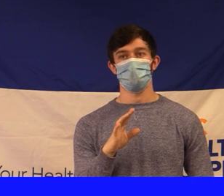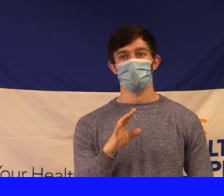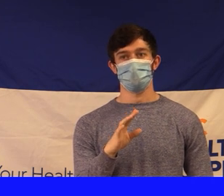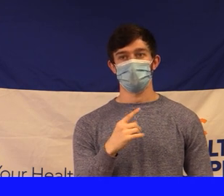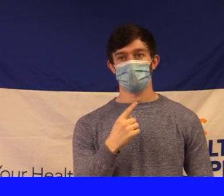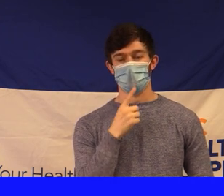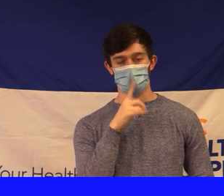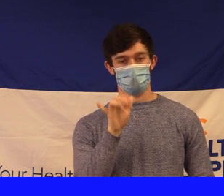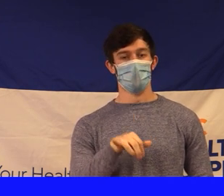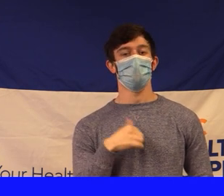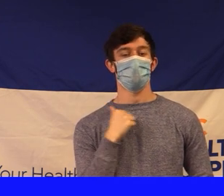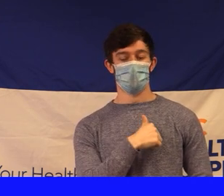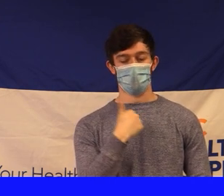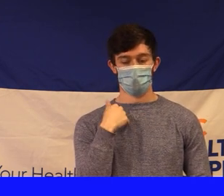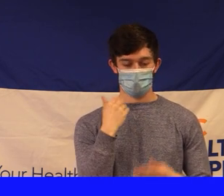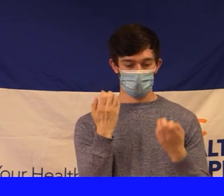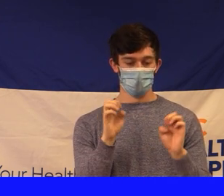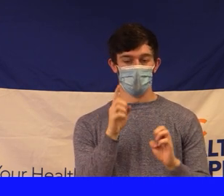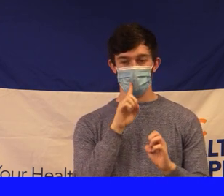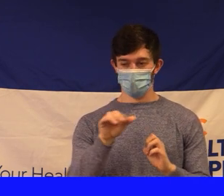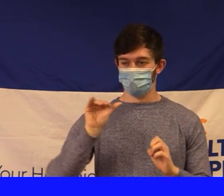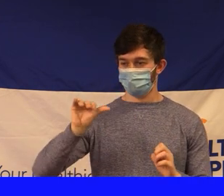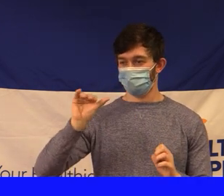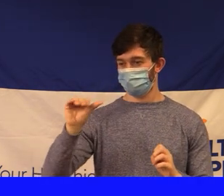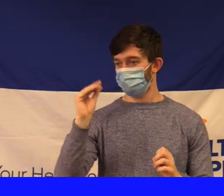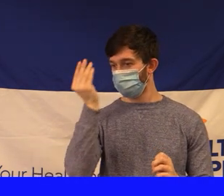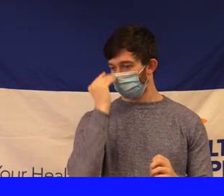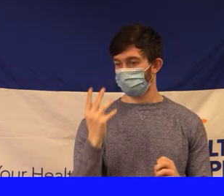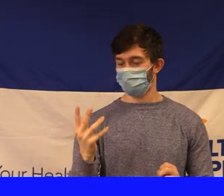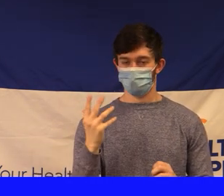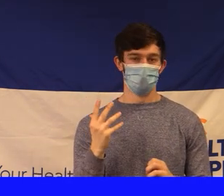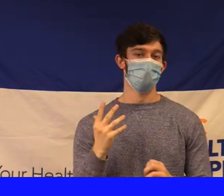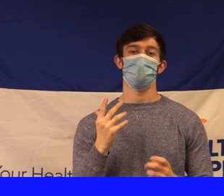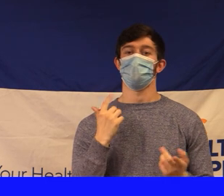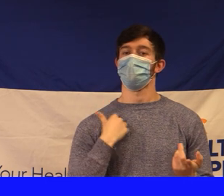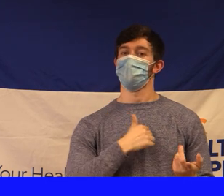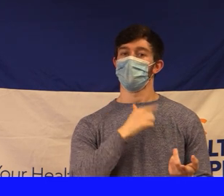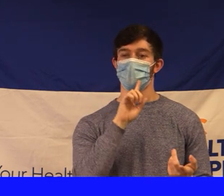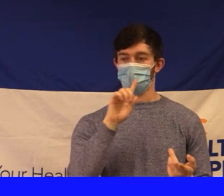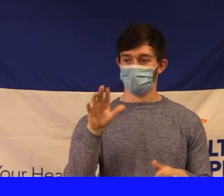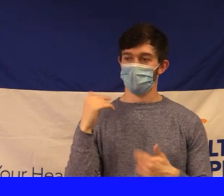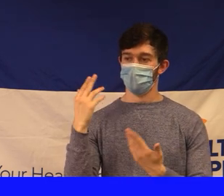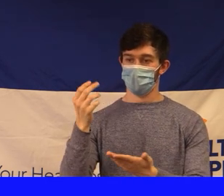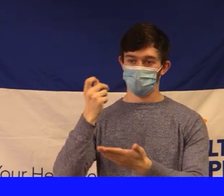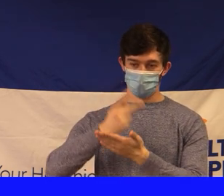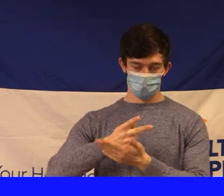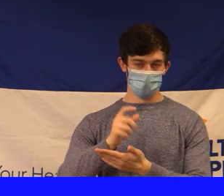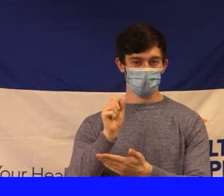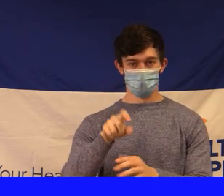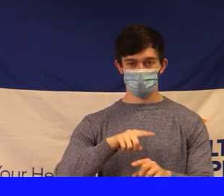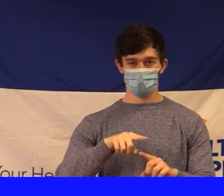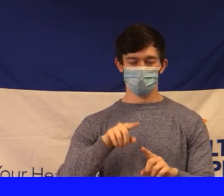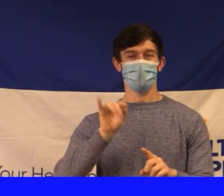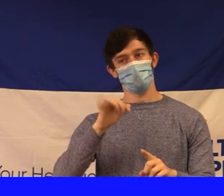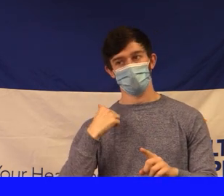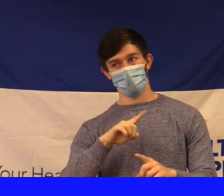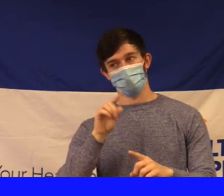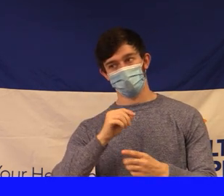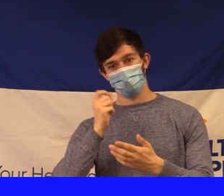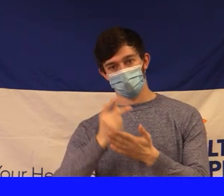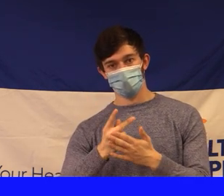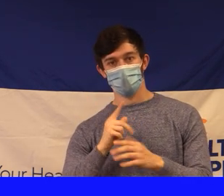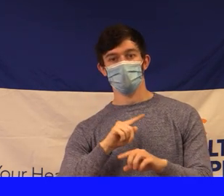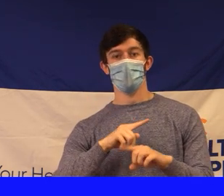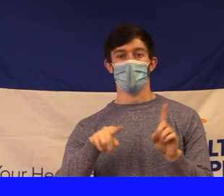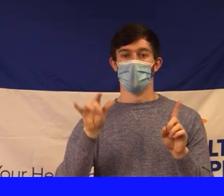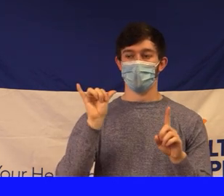an effort to let them be aware that in fact we're giving approval, but if we do approve, but that it